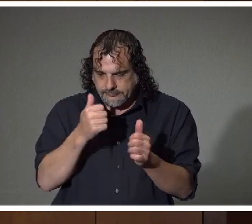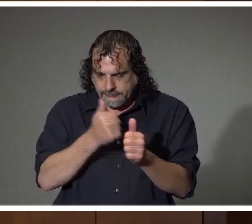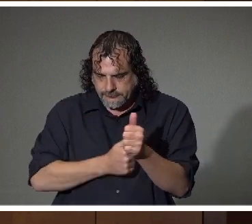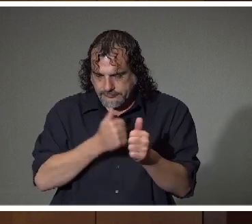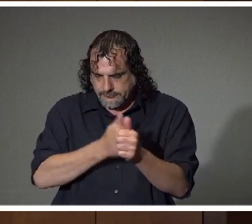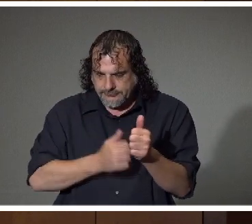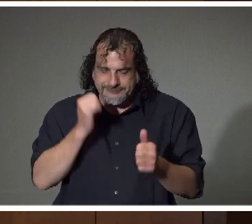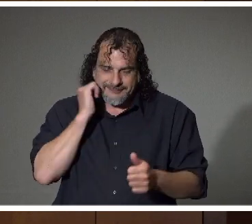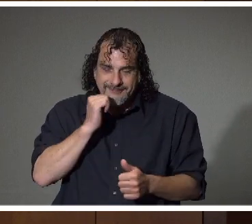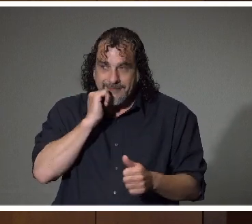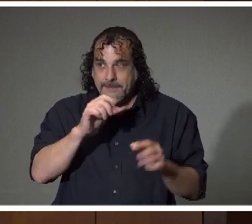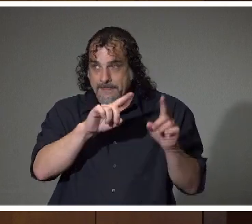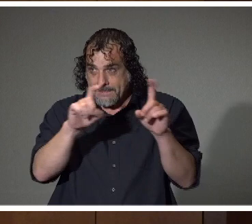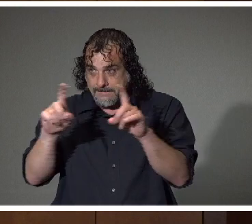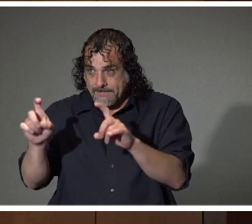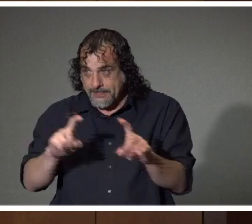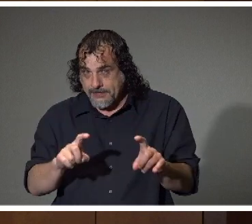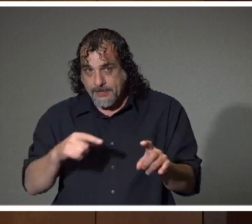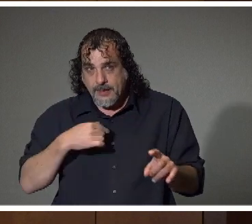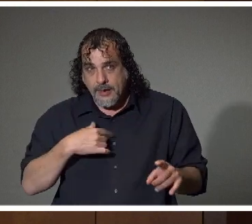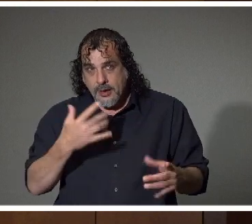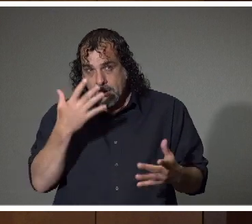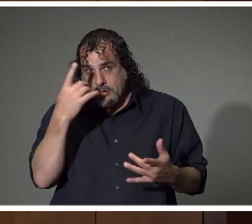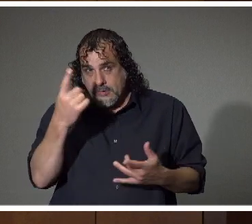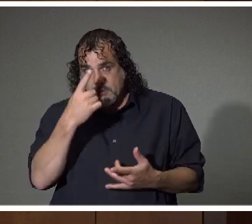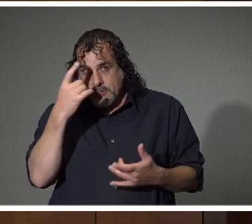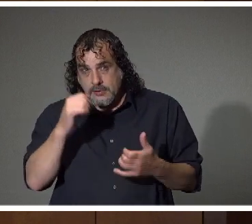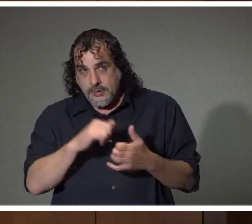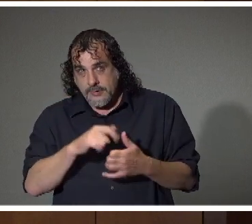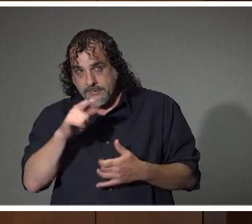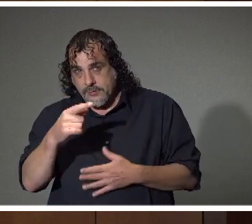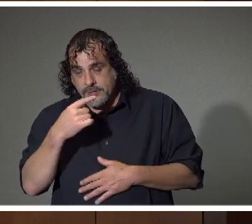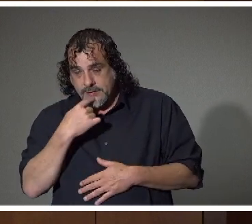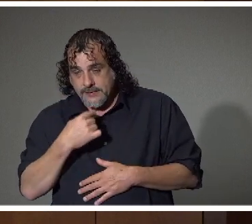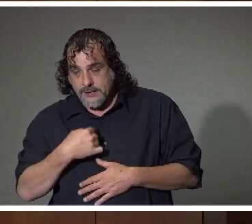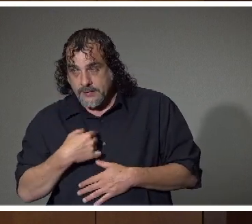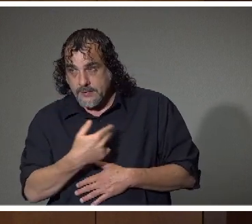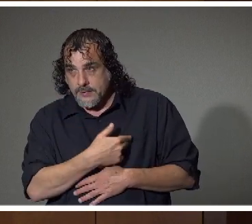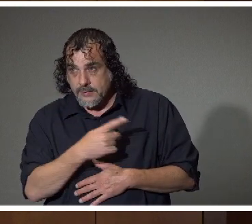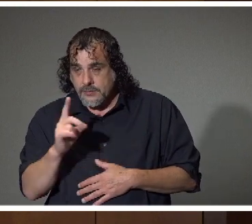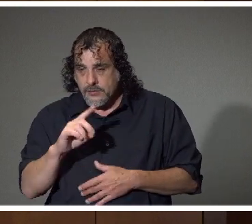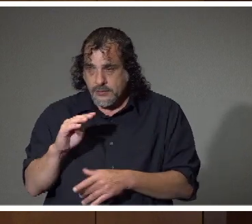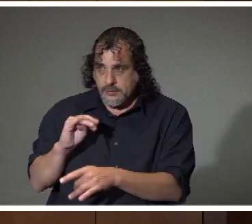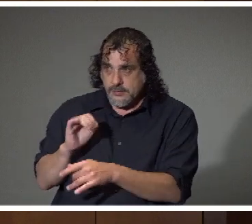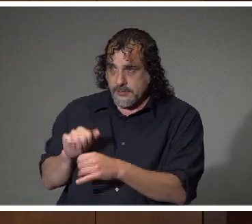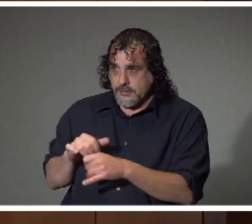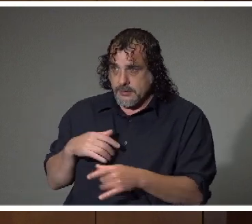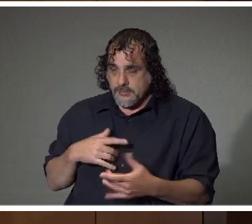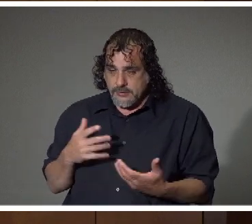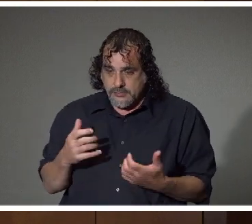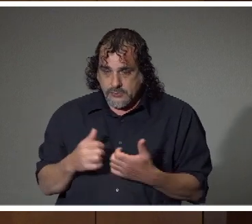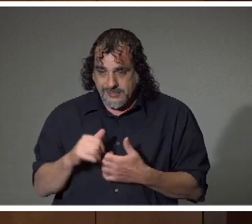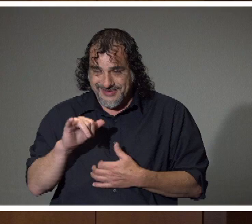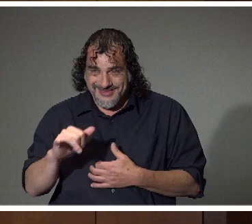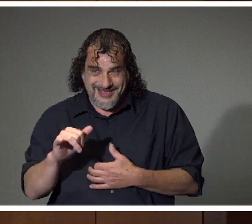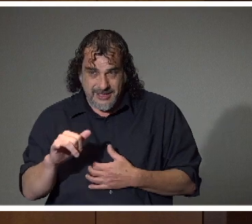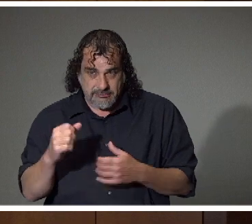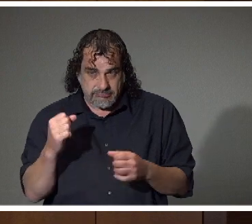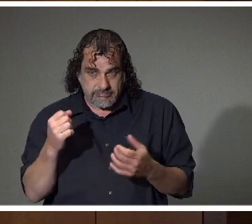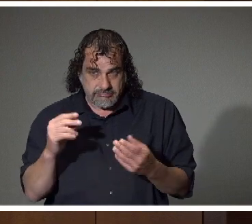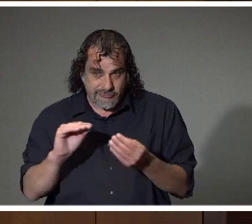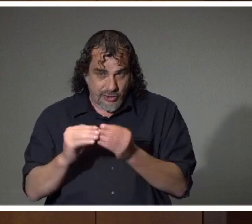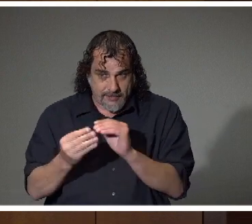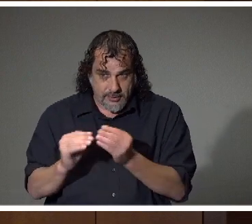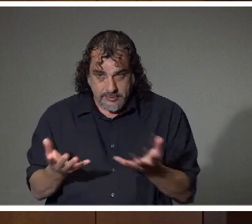population. I'm wondering if you can tell us where Mississippi is in that regard with that statistics